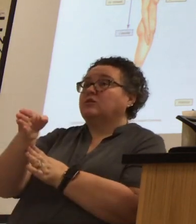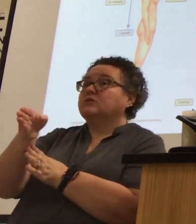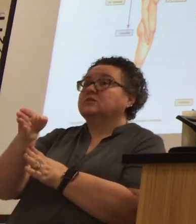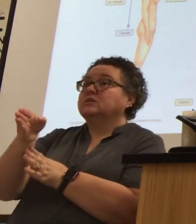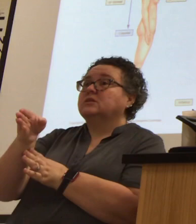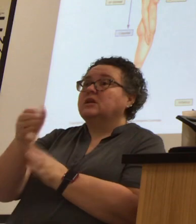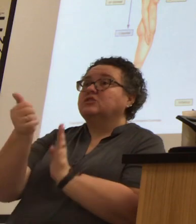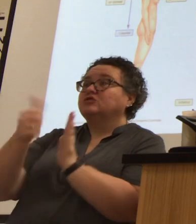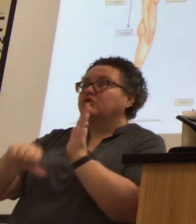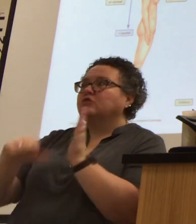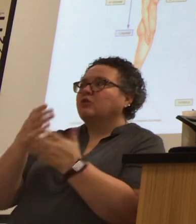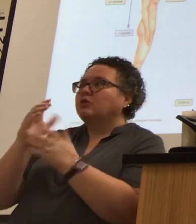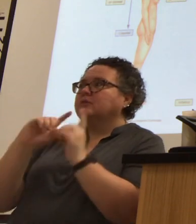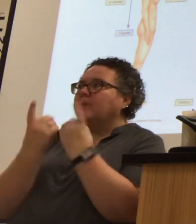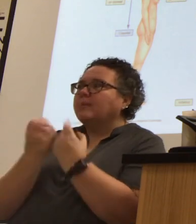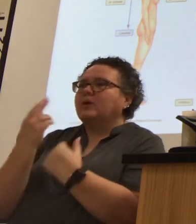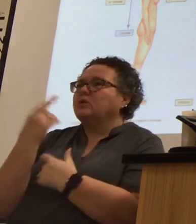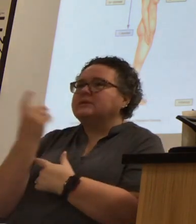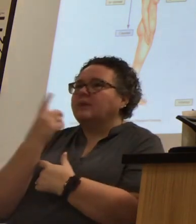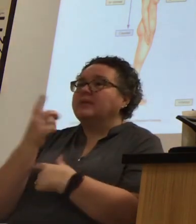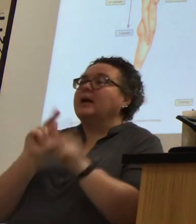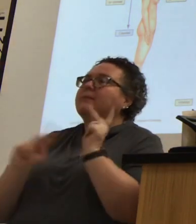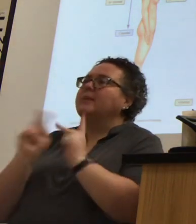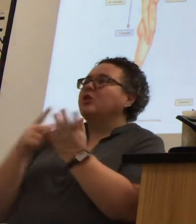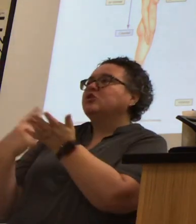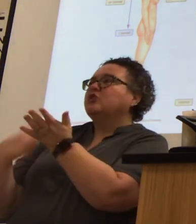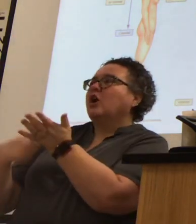in the surgical unit or something and people are